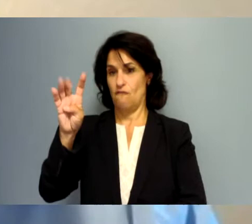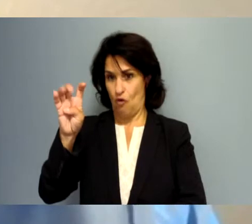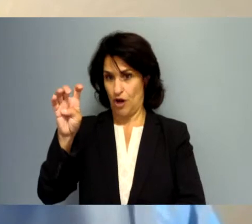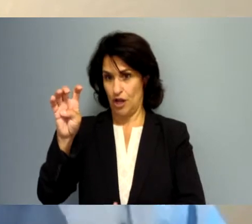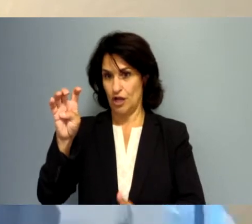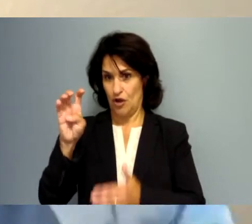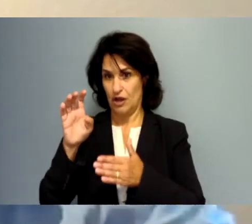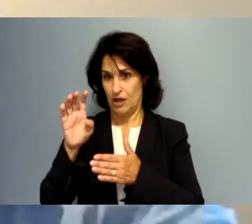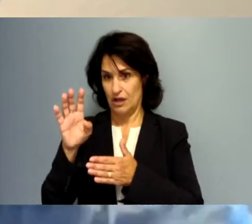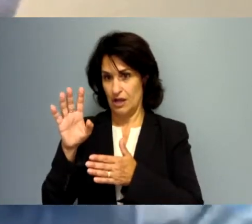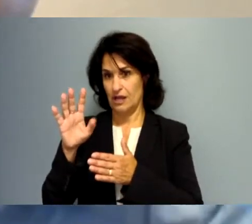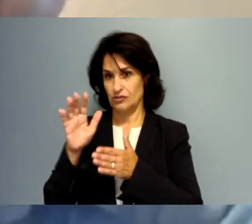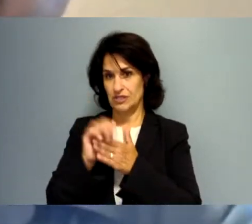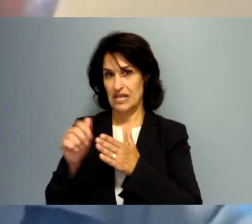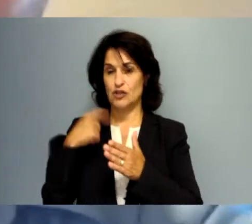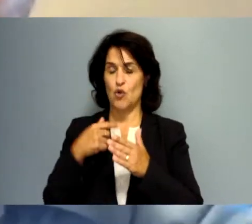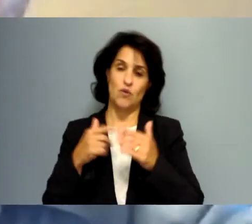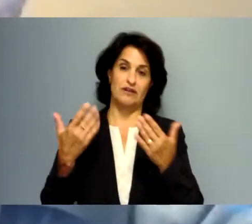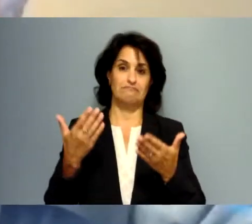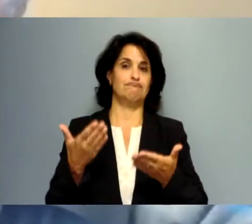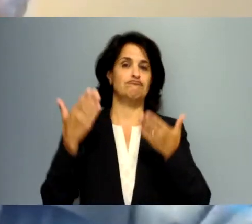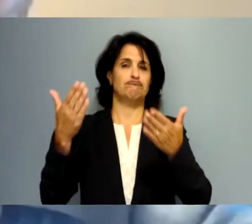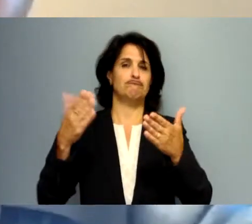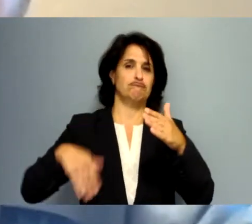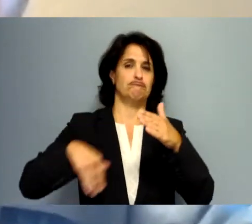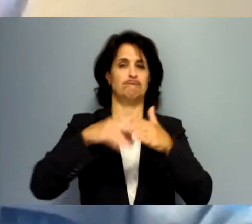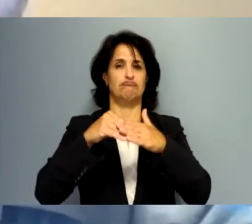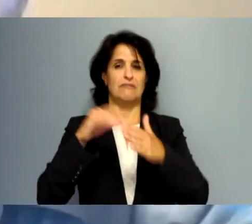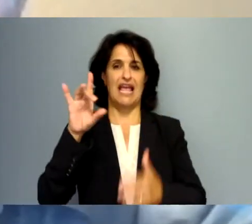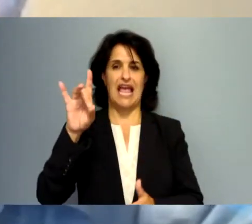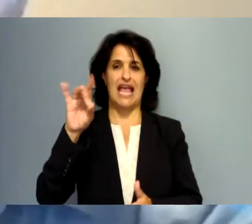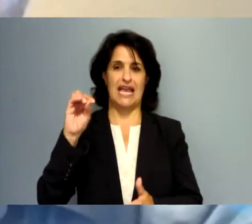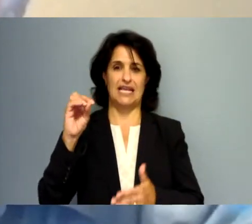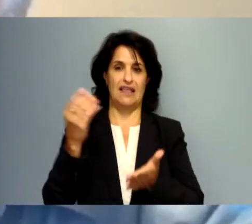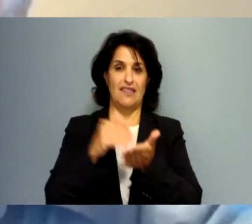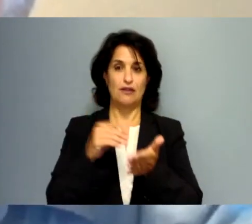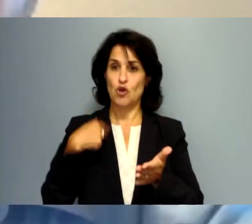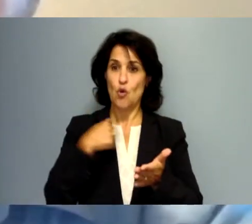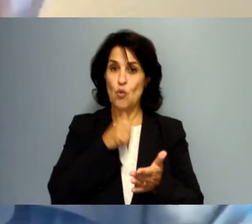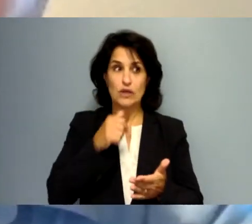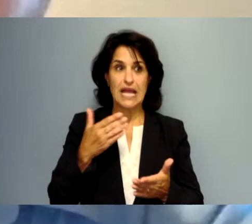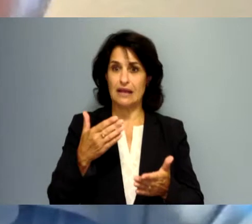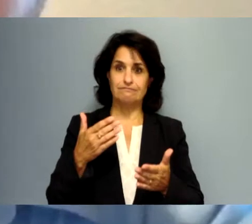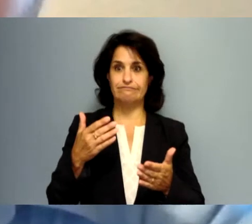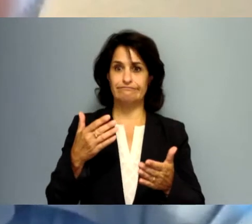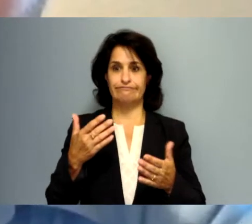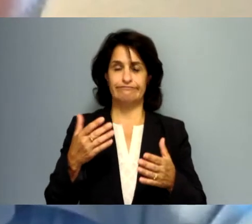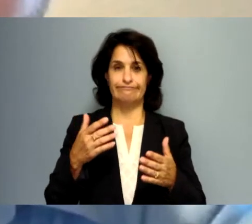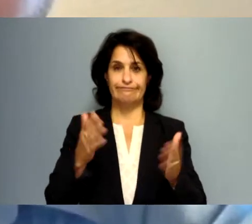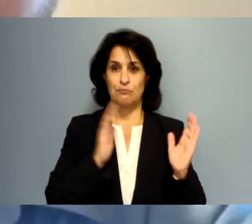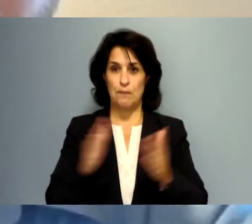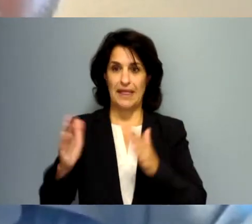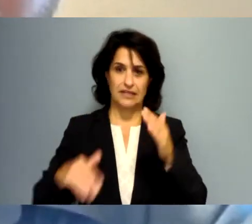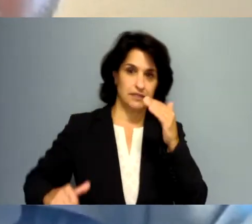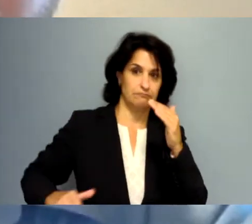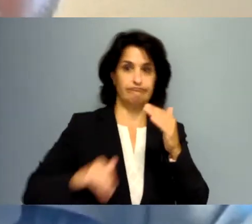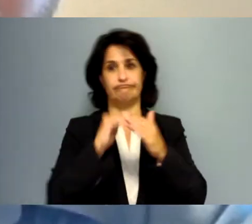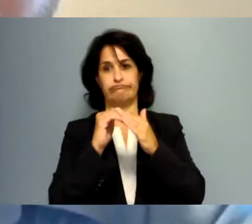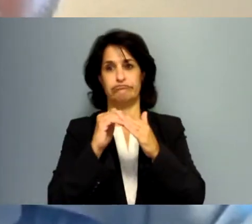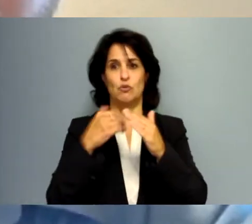And we're proposing a cap of $80,000. And again, we wouldn't put this to the max. We would leave